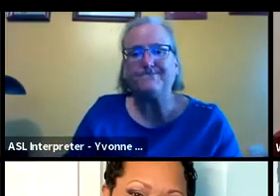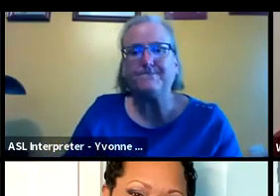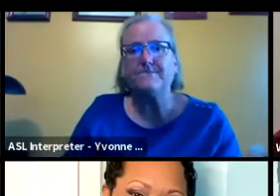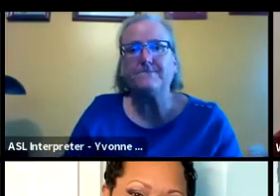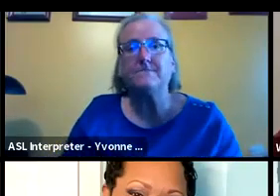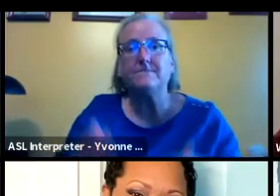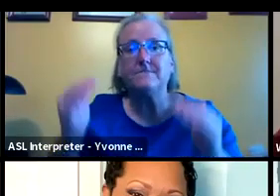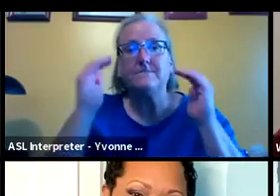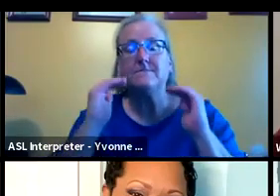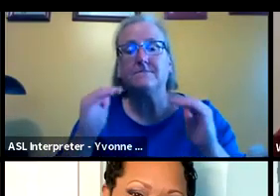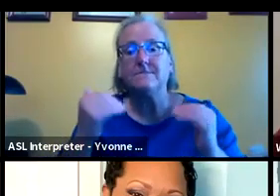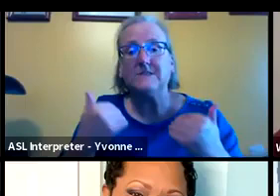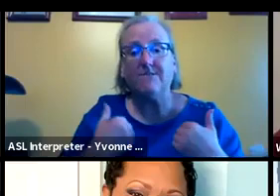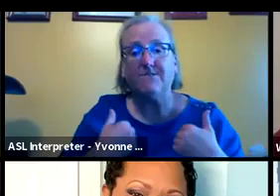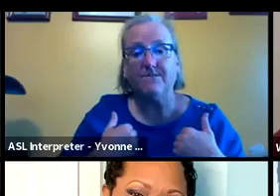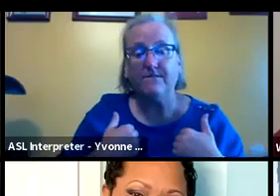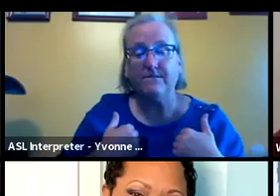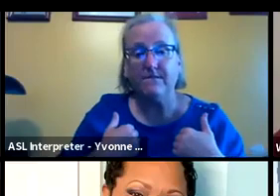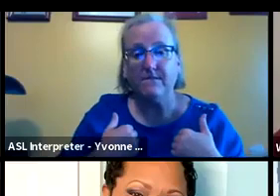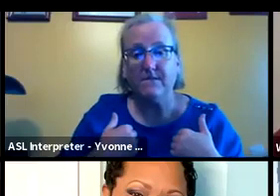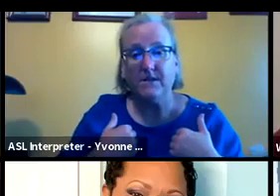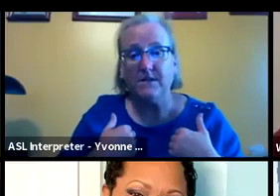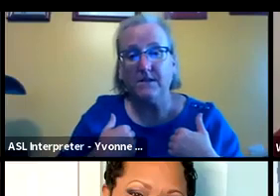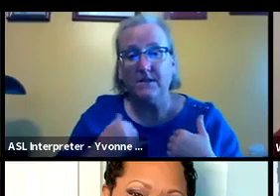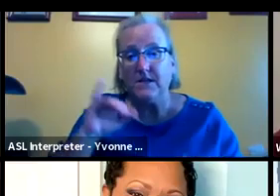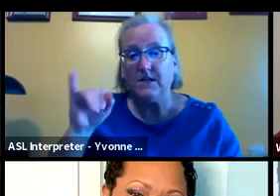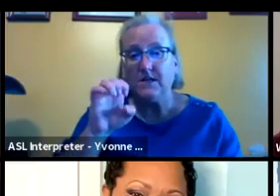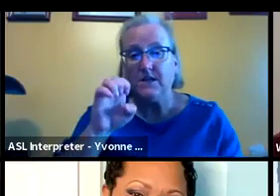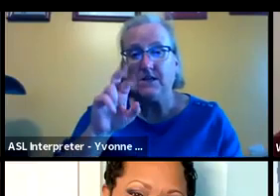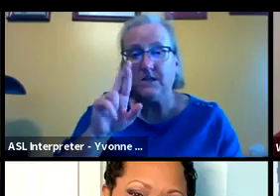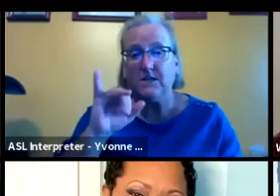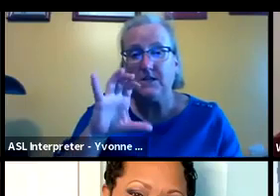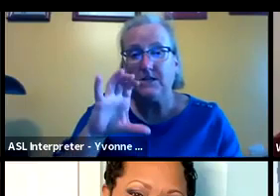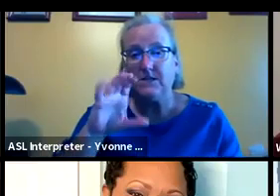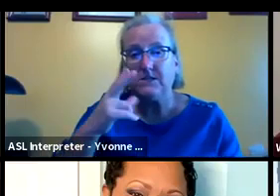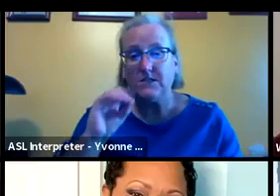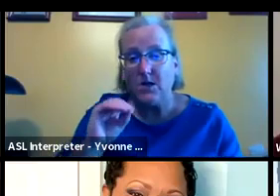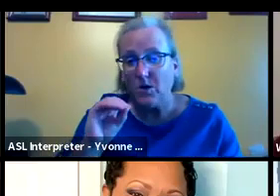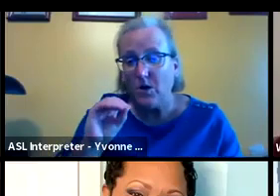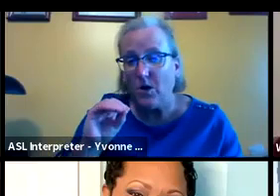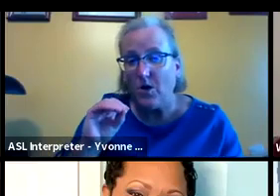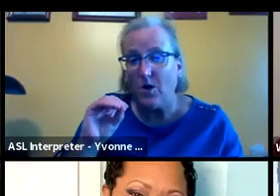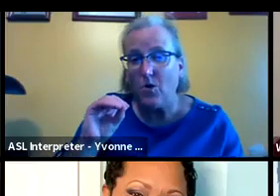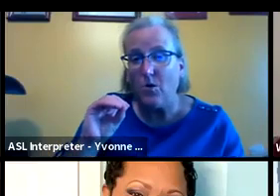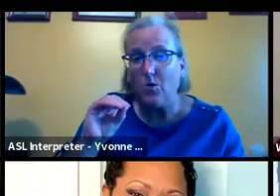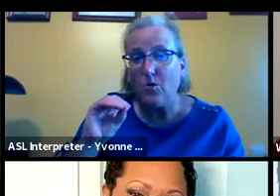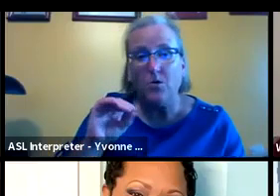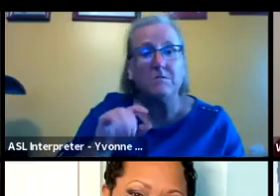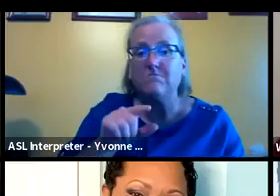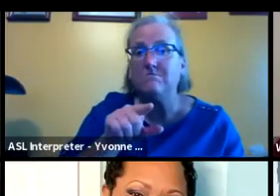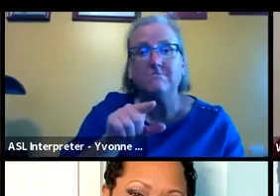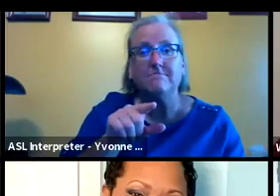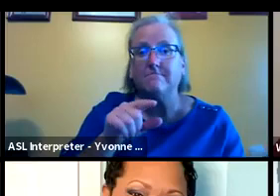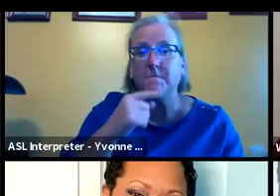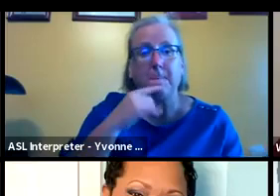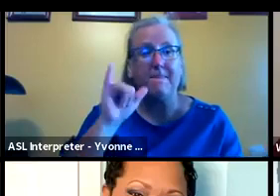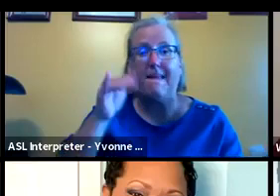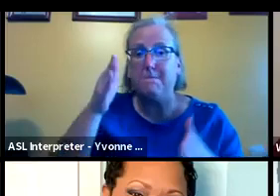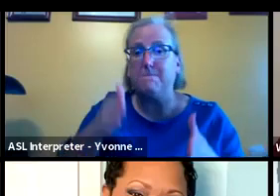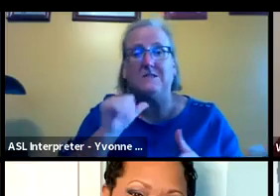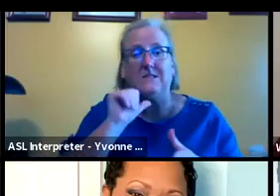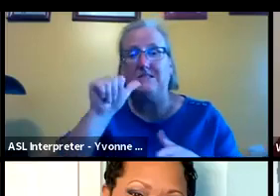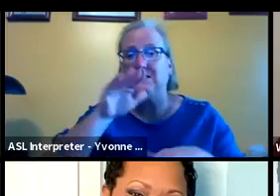Next up, we have Jericho Ponce or Jericho Ponce. Jericho is not on. Jericho is not